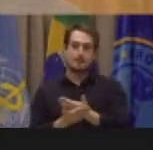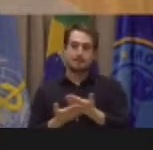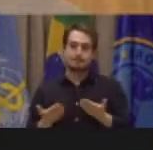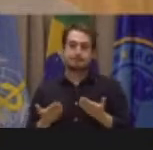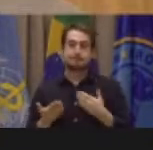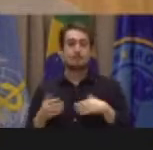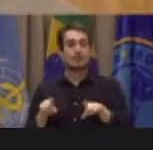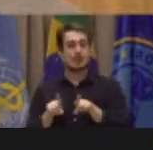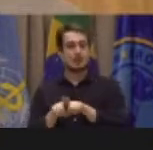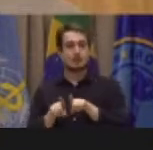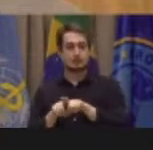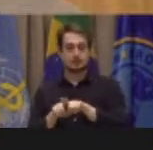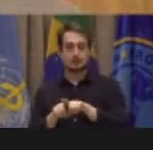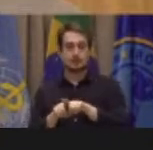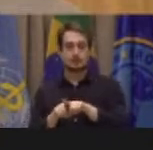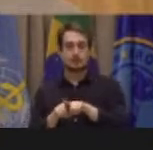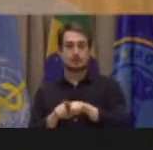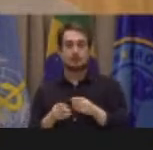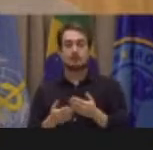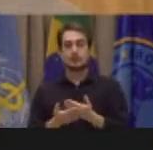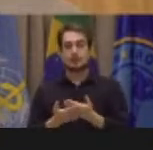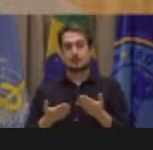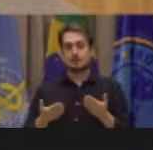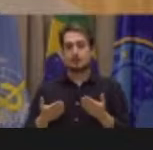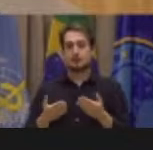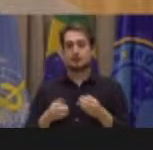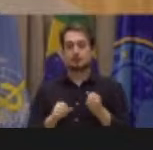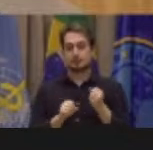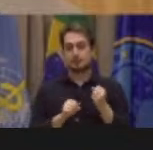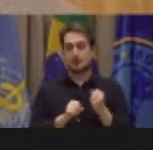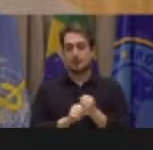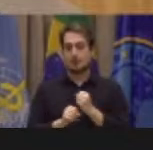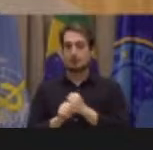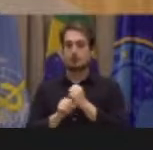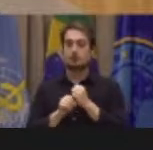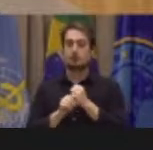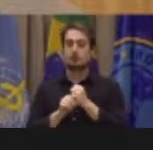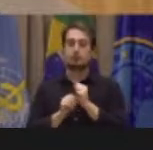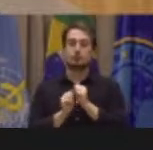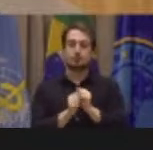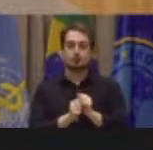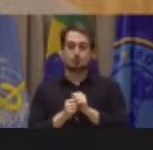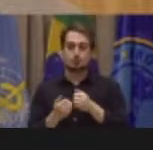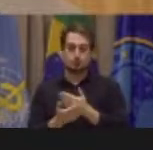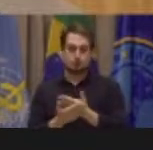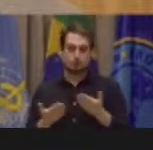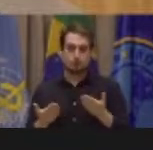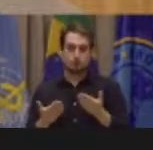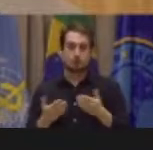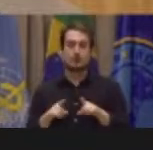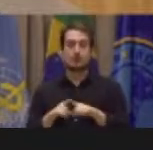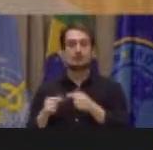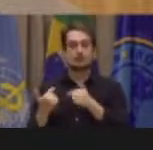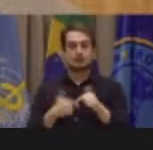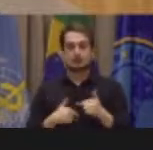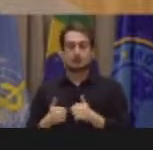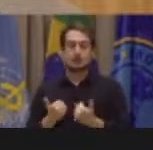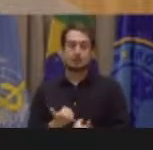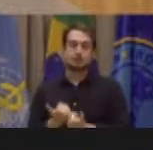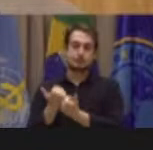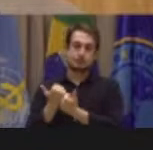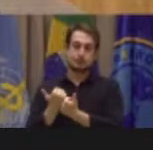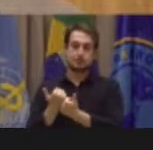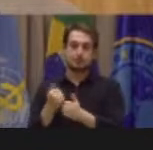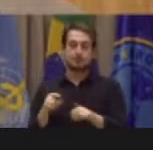as best as possible, and also coordinate to get common resources and continue to work